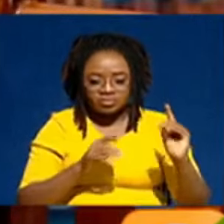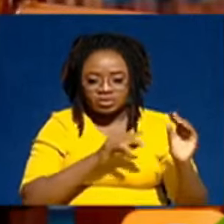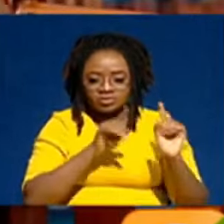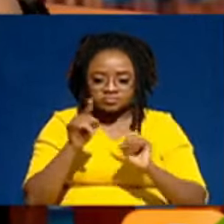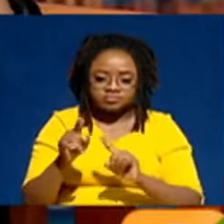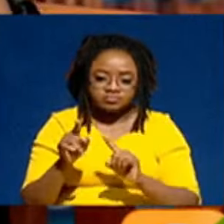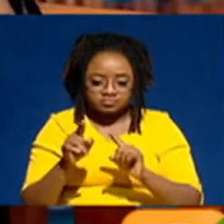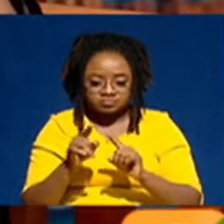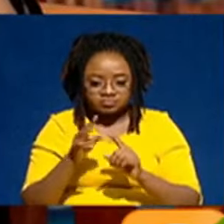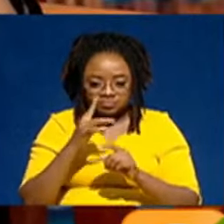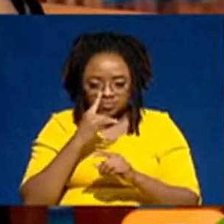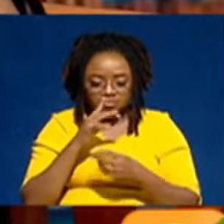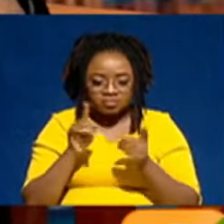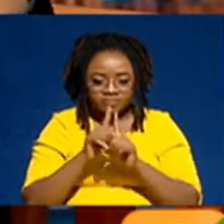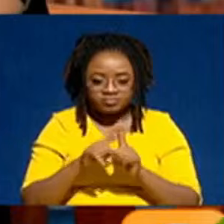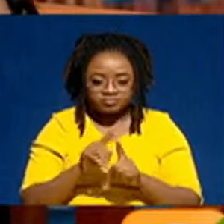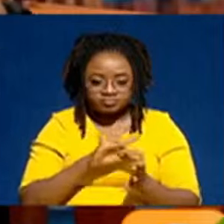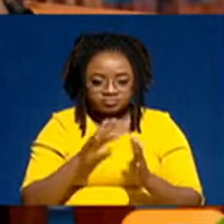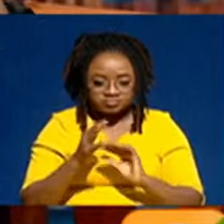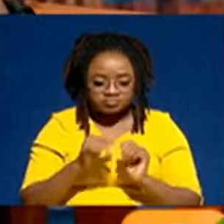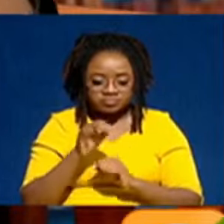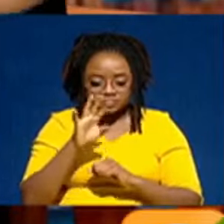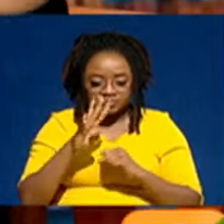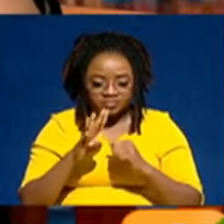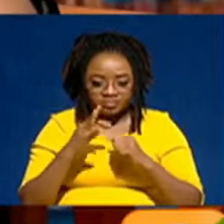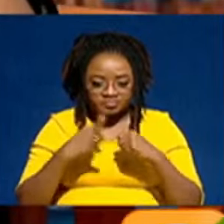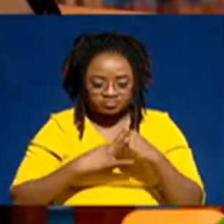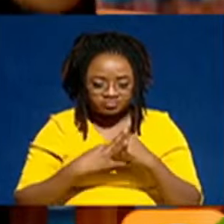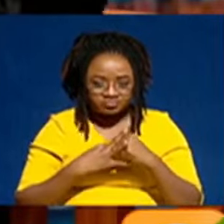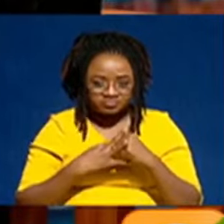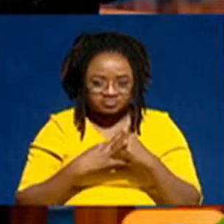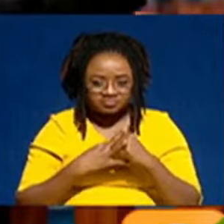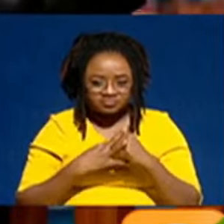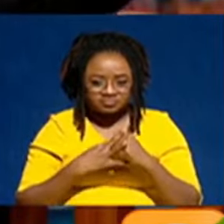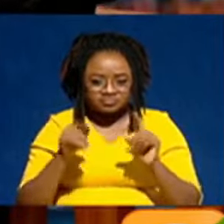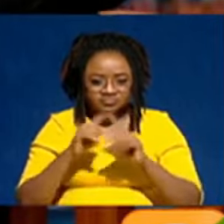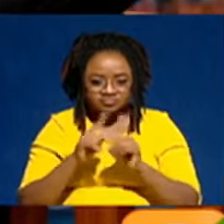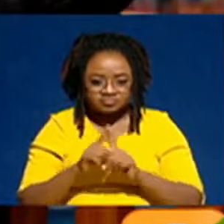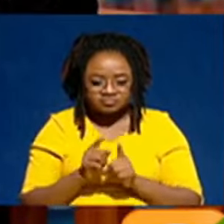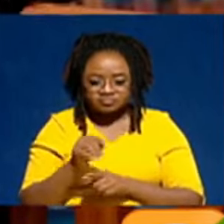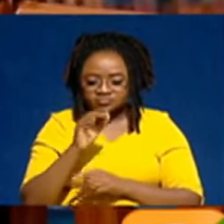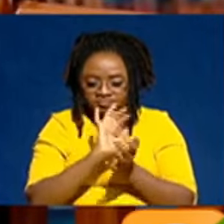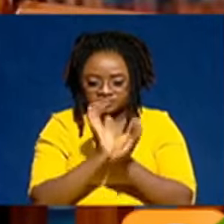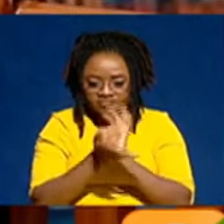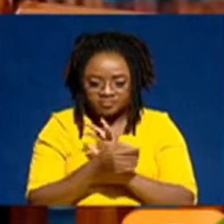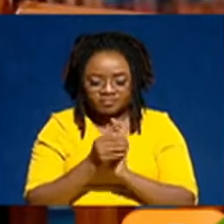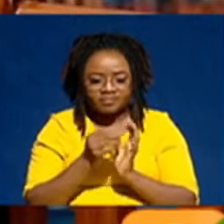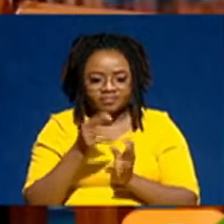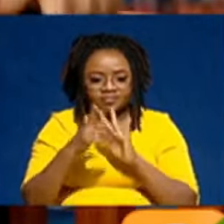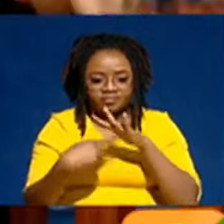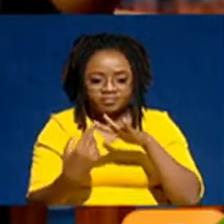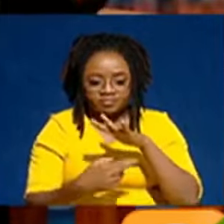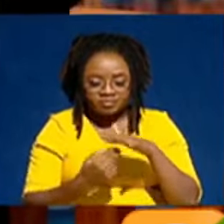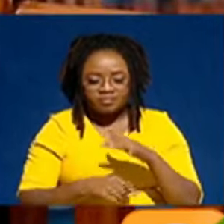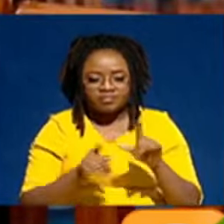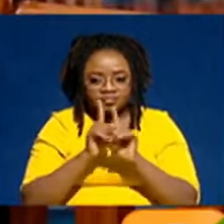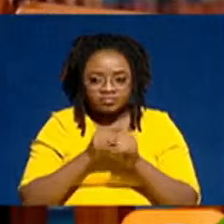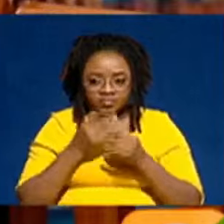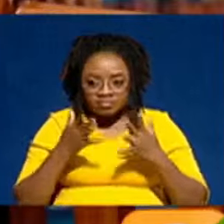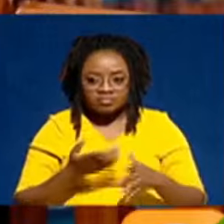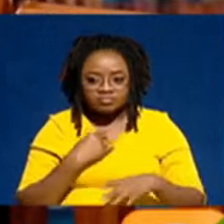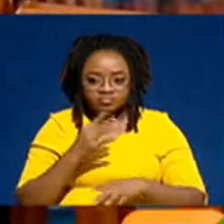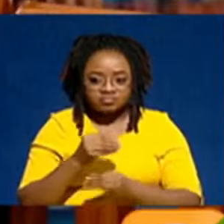compared to just, driving down to a place like Tindigwa or even down to Kasarani, Roysambu, and so on and so forth. Even now with the expressway